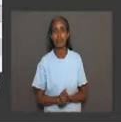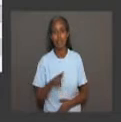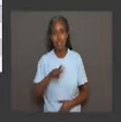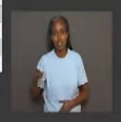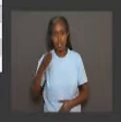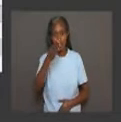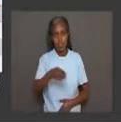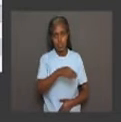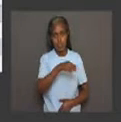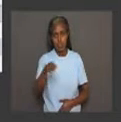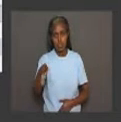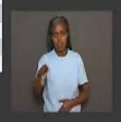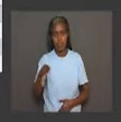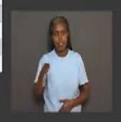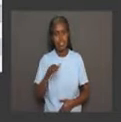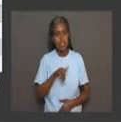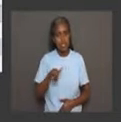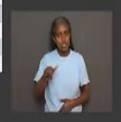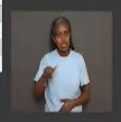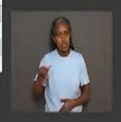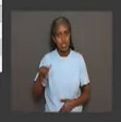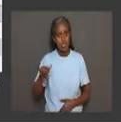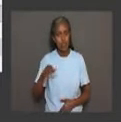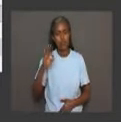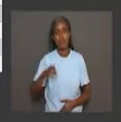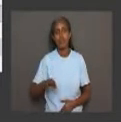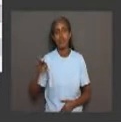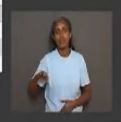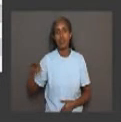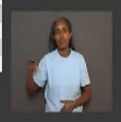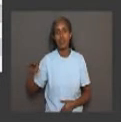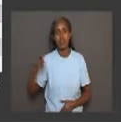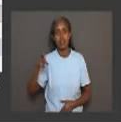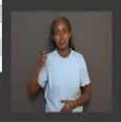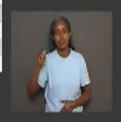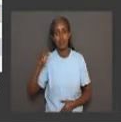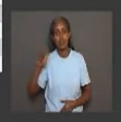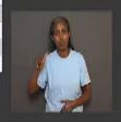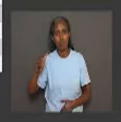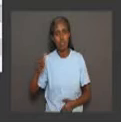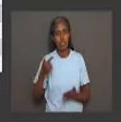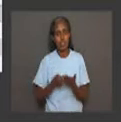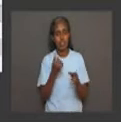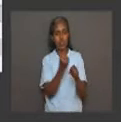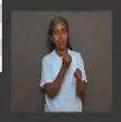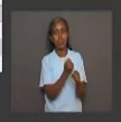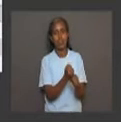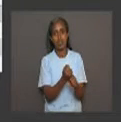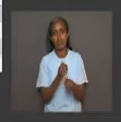A line graph is similar to a frequency polygon in its